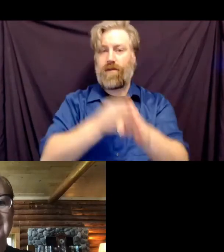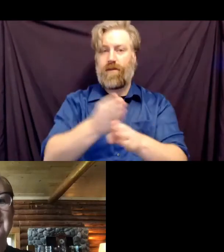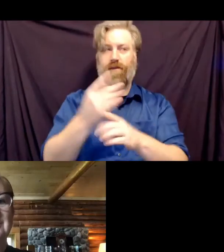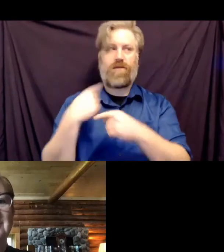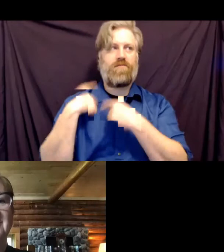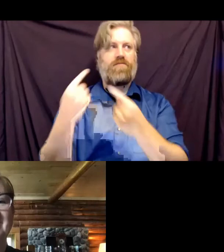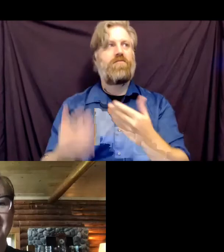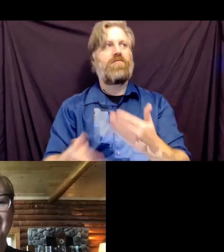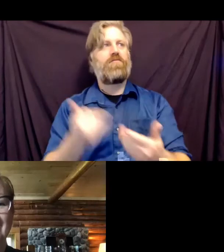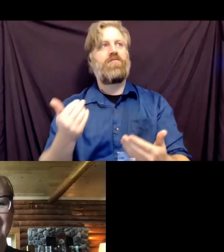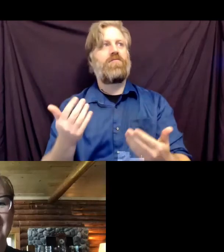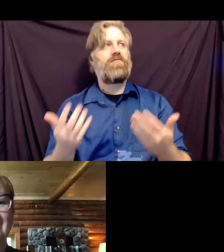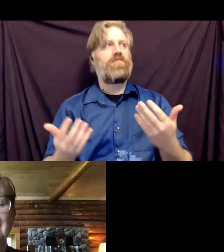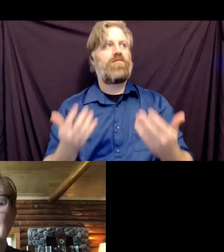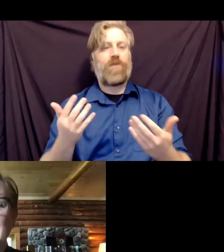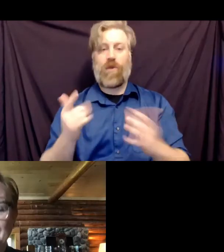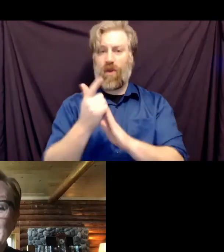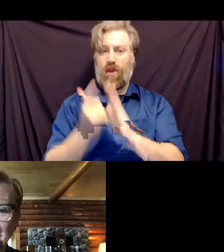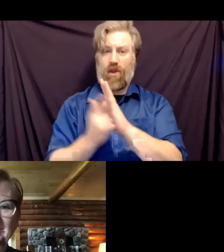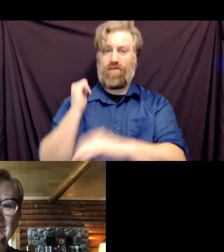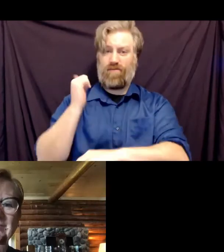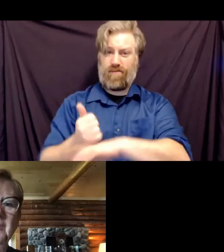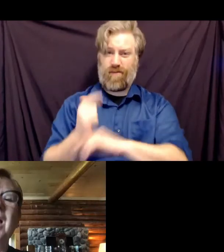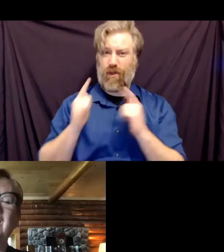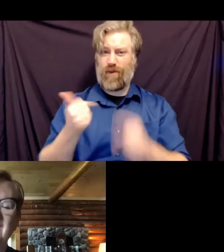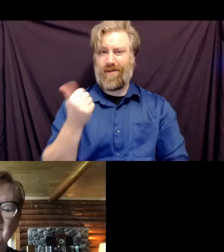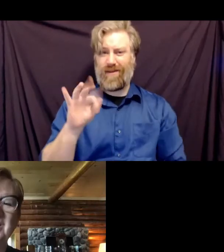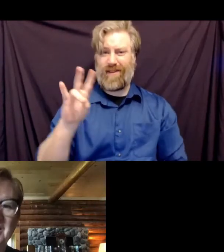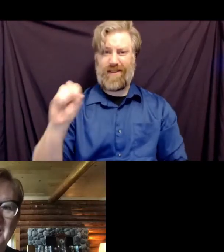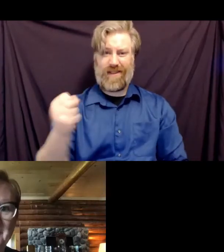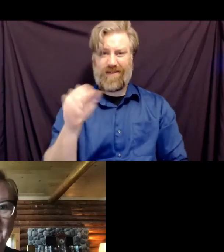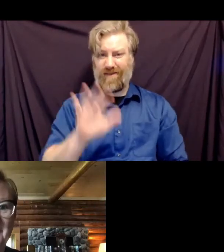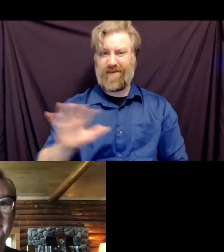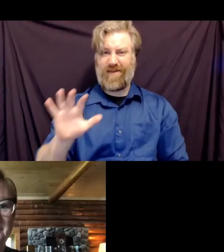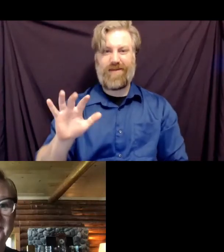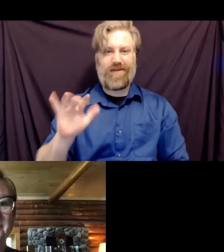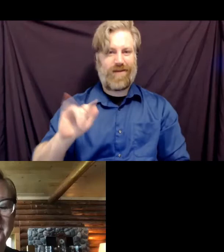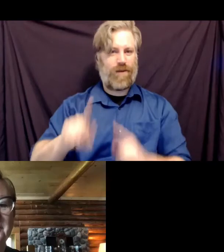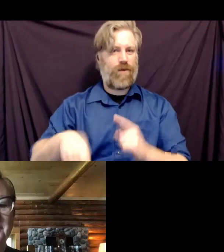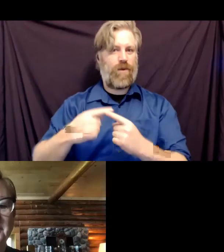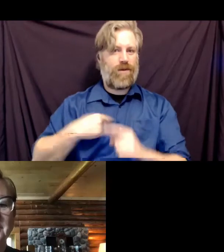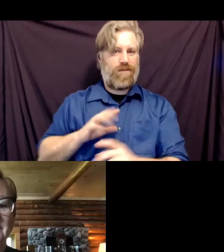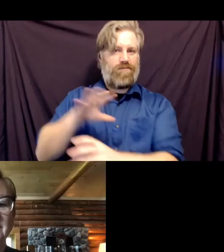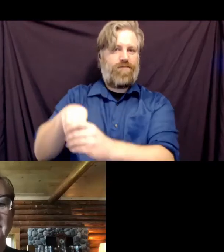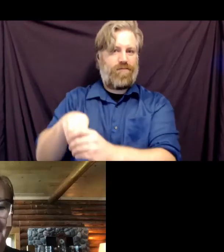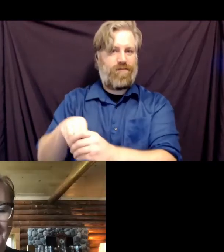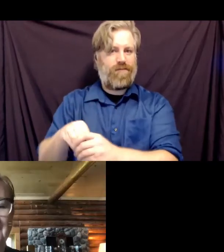like when the laws went into effect in the early 70s. With IDEA. Yep. That as